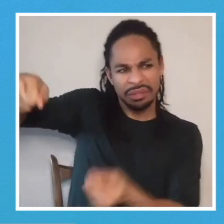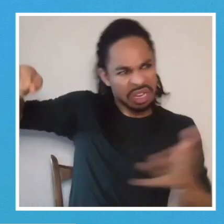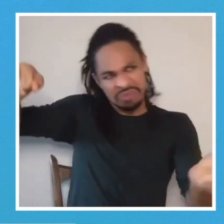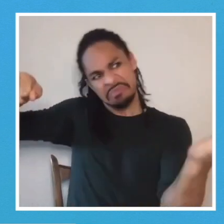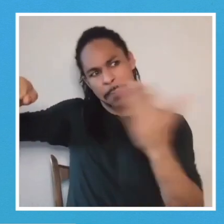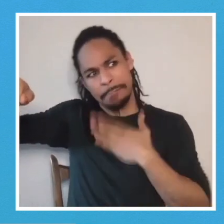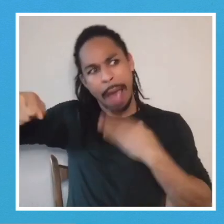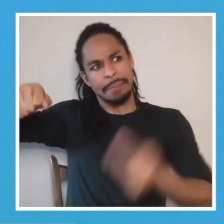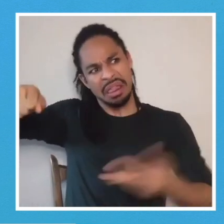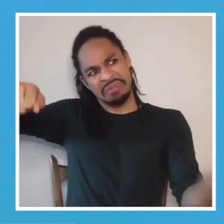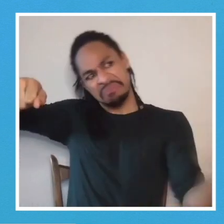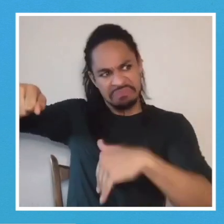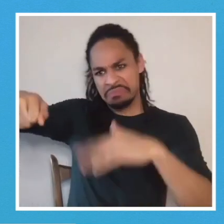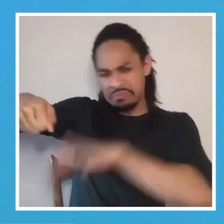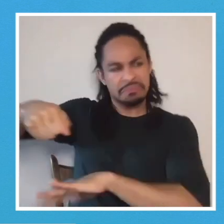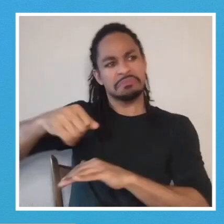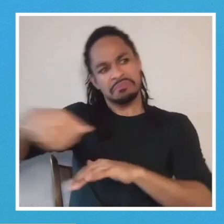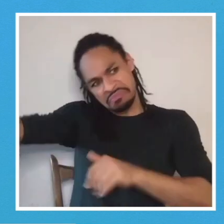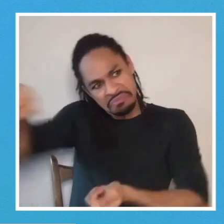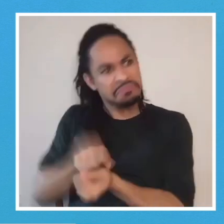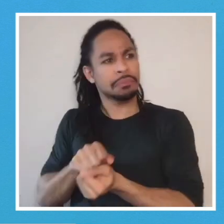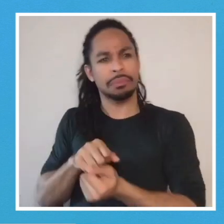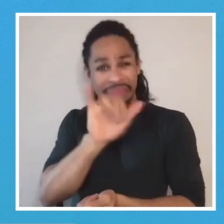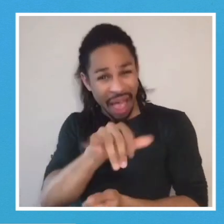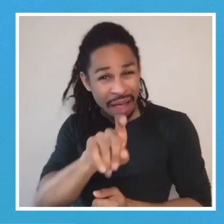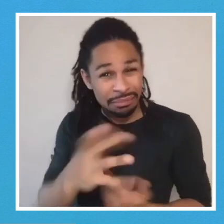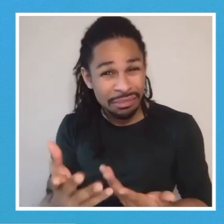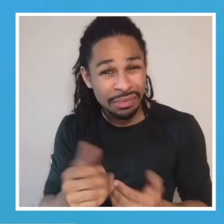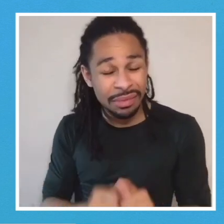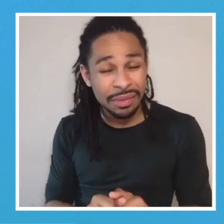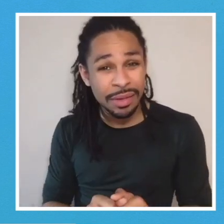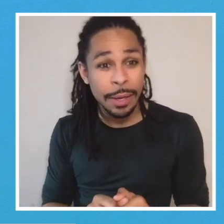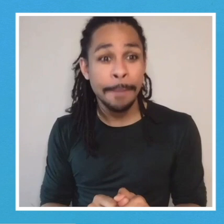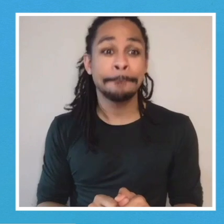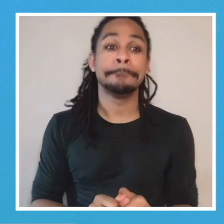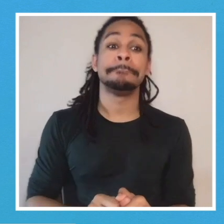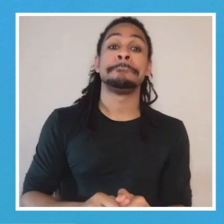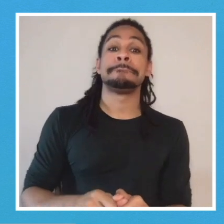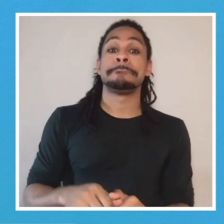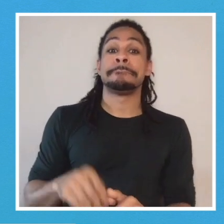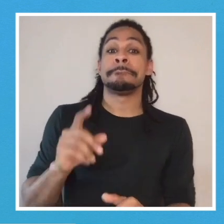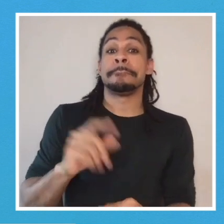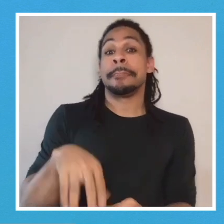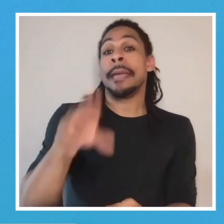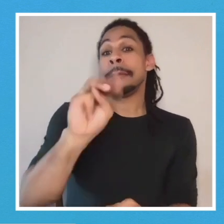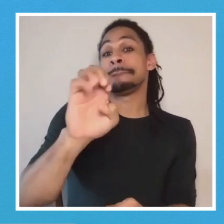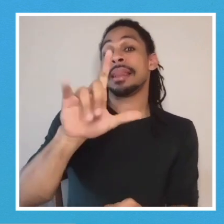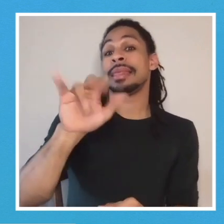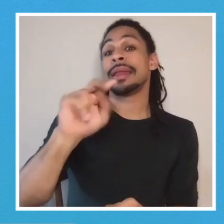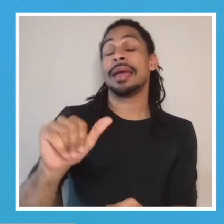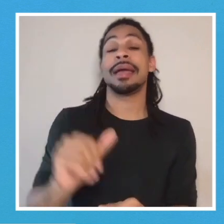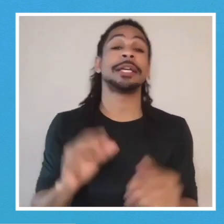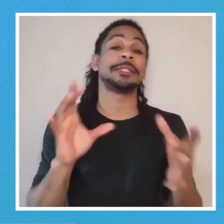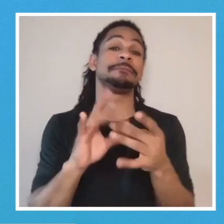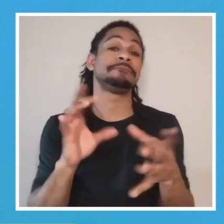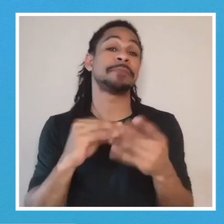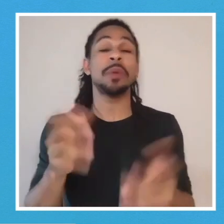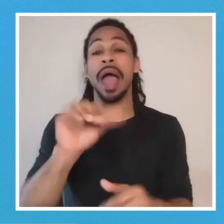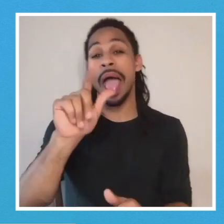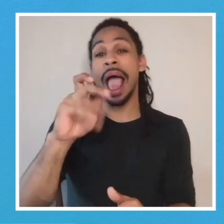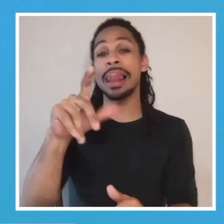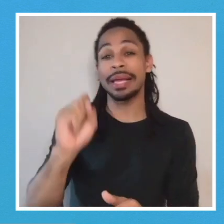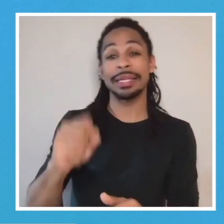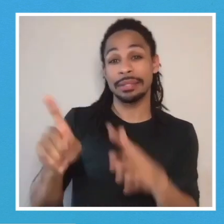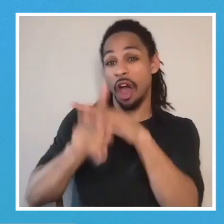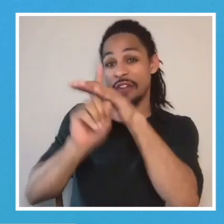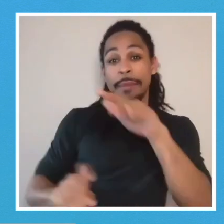wants to take that? I've been talking a lot. Alex? Well, Alex is not on the call, but I will say